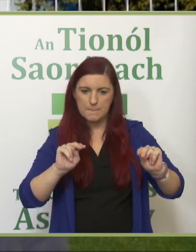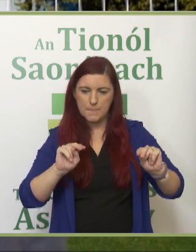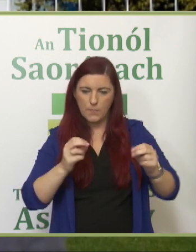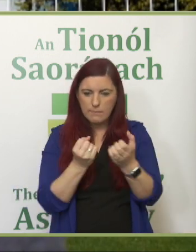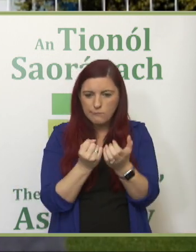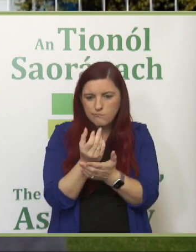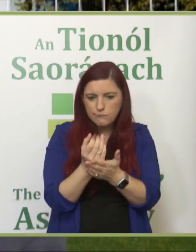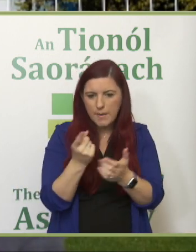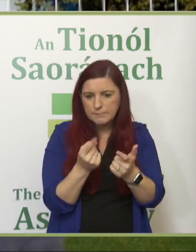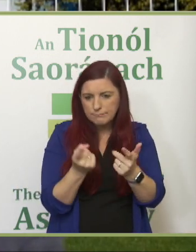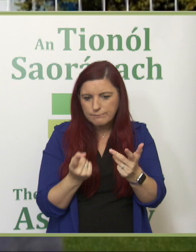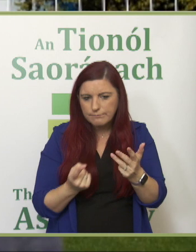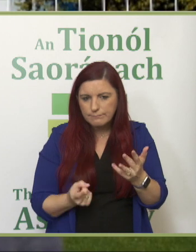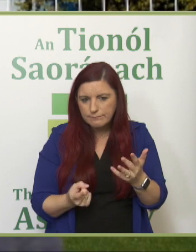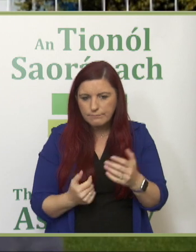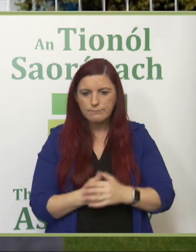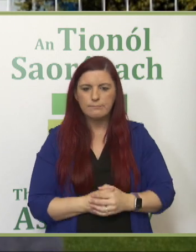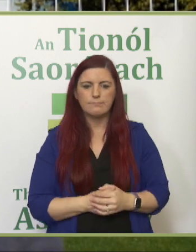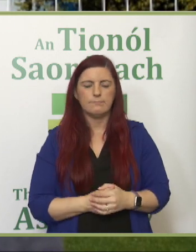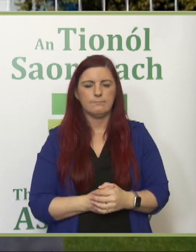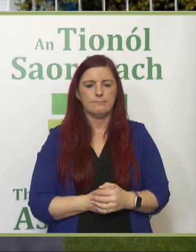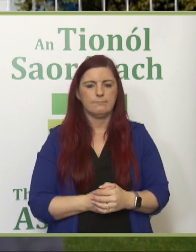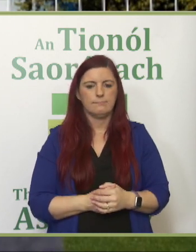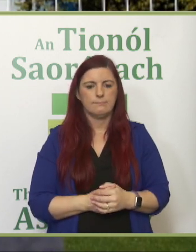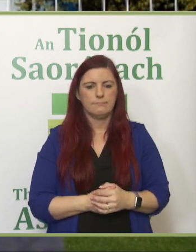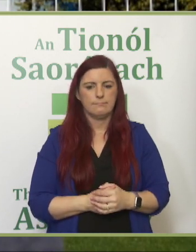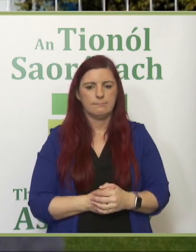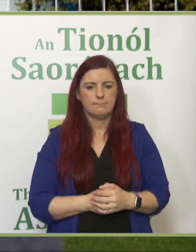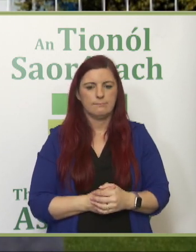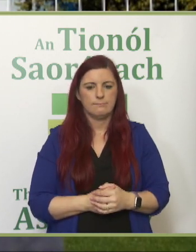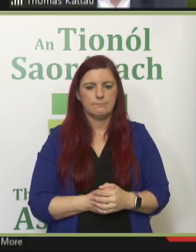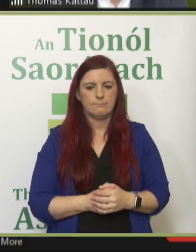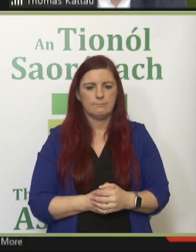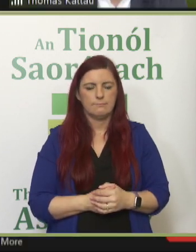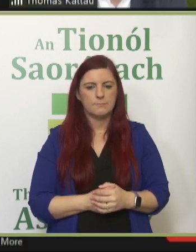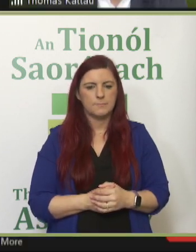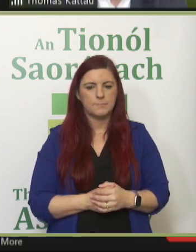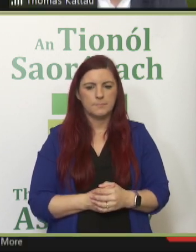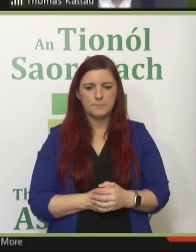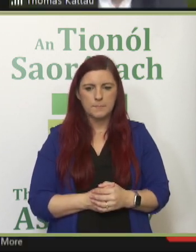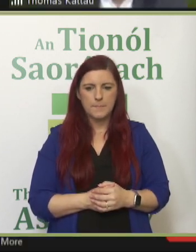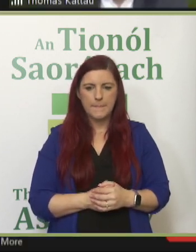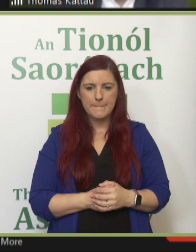accompany my intervention with a few slides.